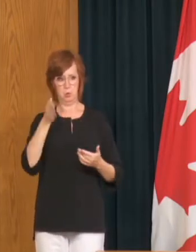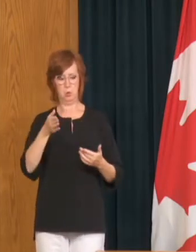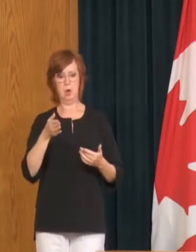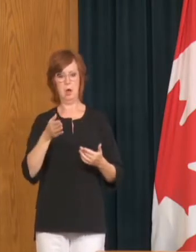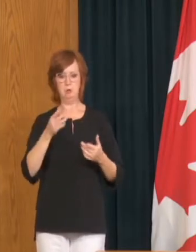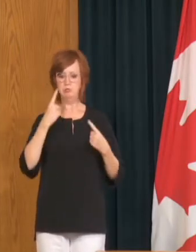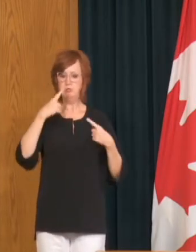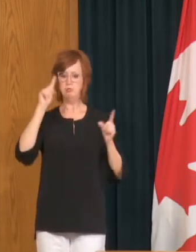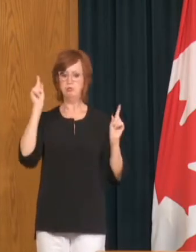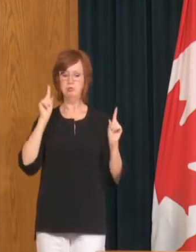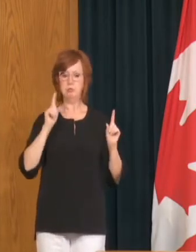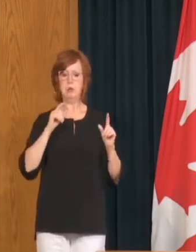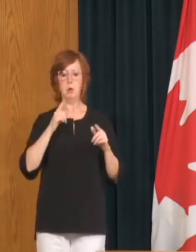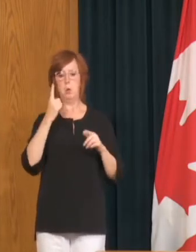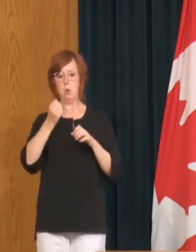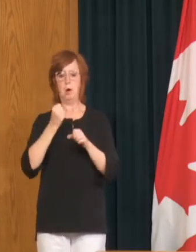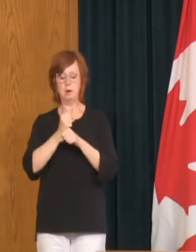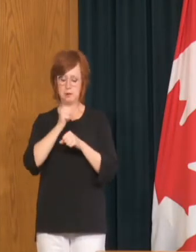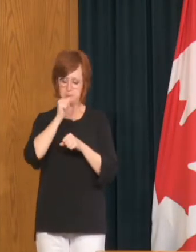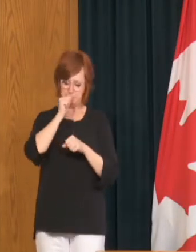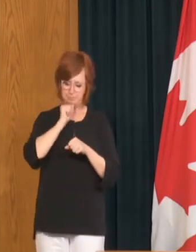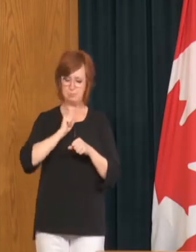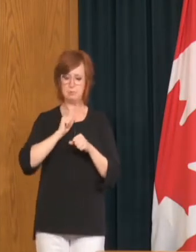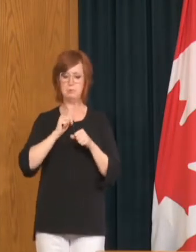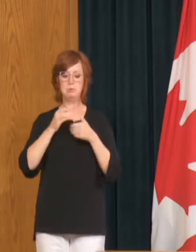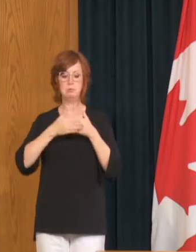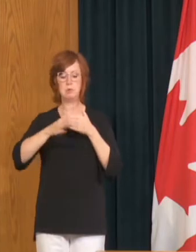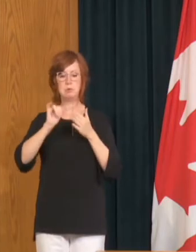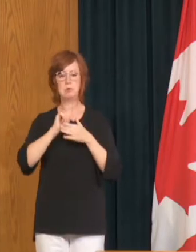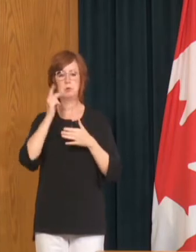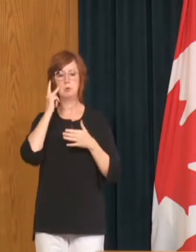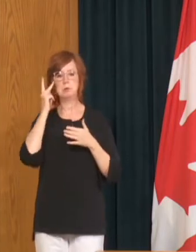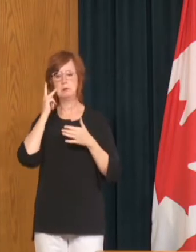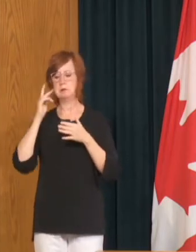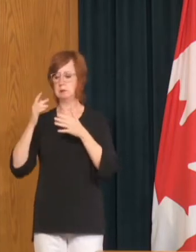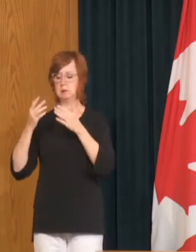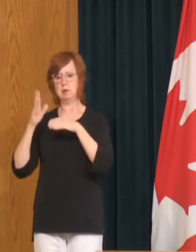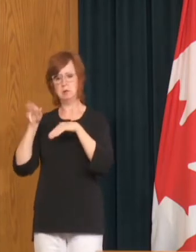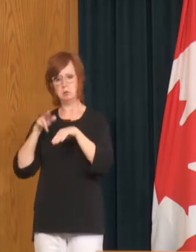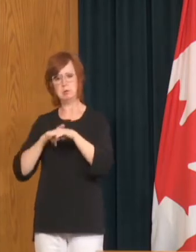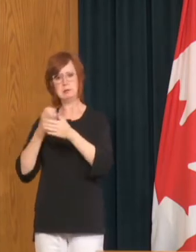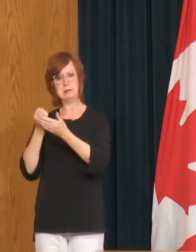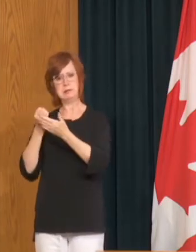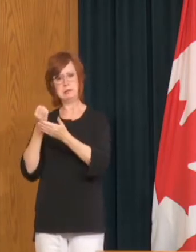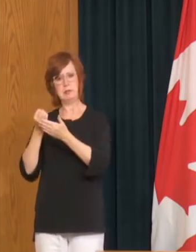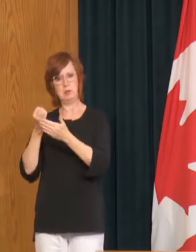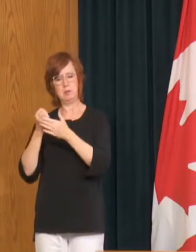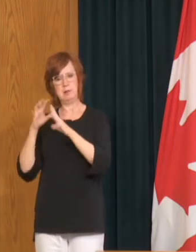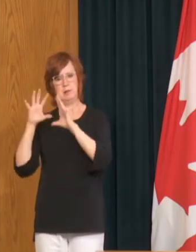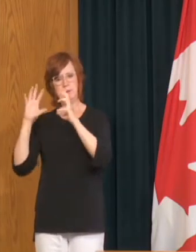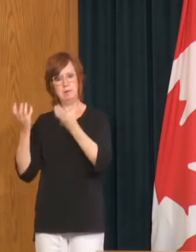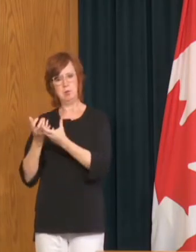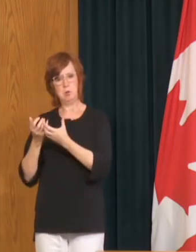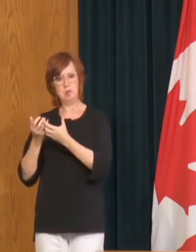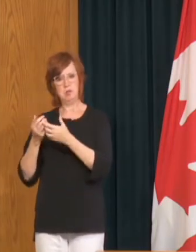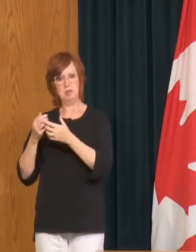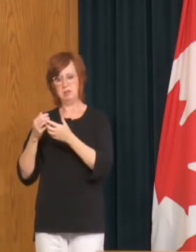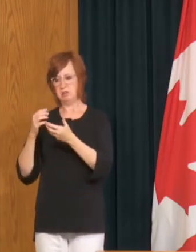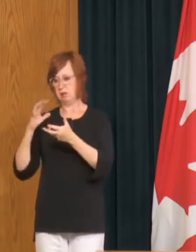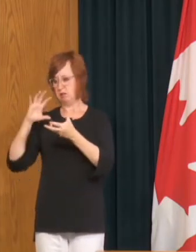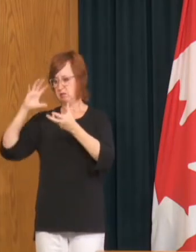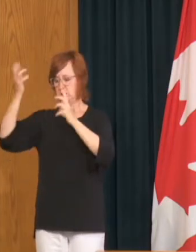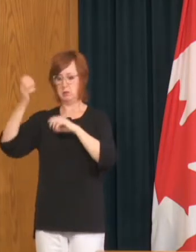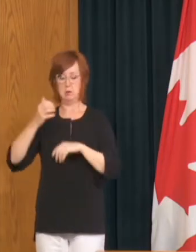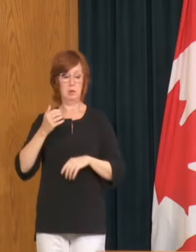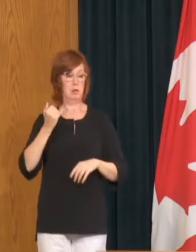will come through. But obviously, like you've also said, that depends on the way that the world economy goes. So what if the worst happens? What if